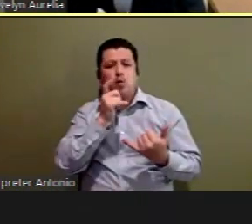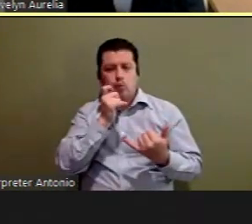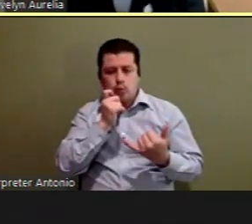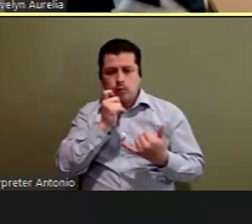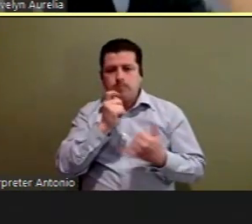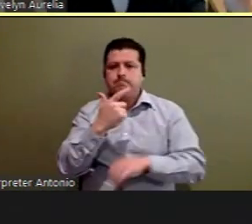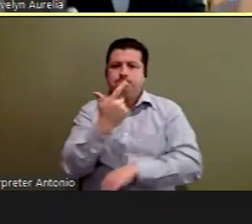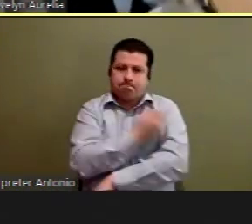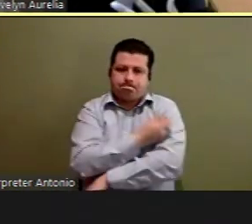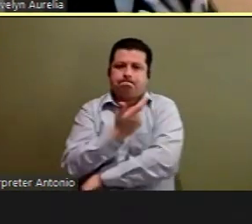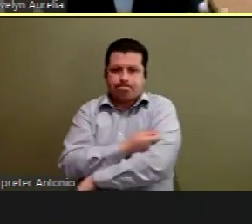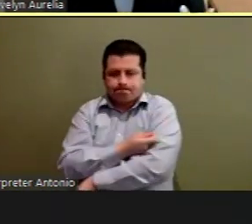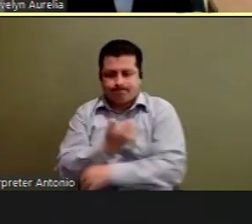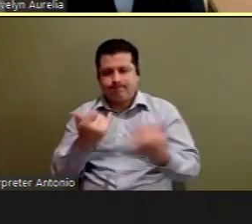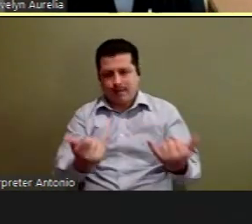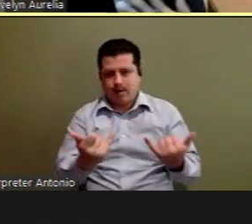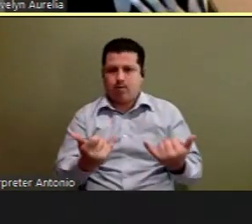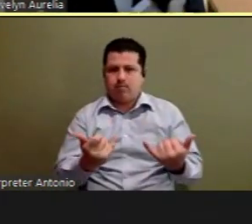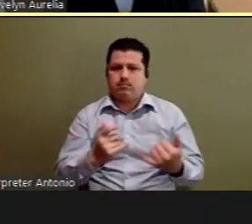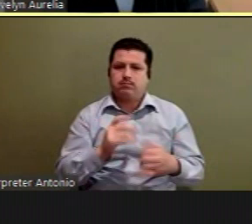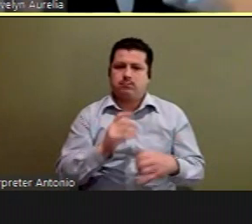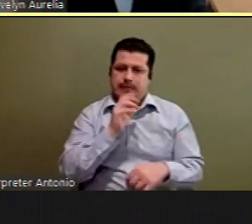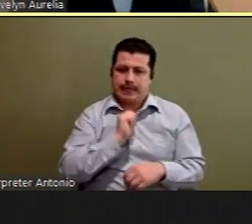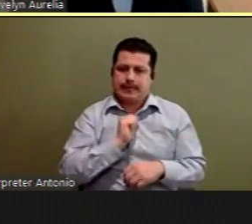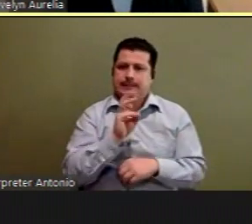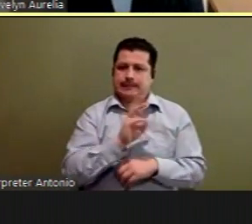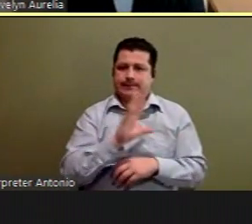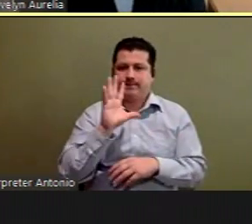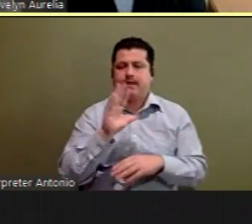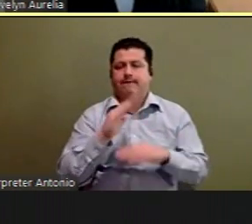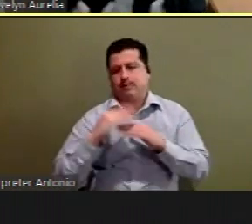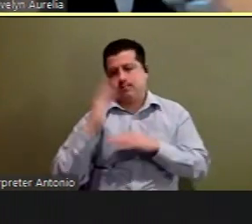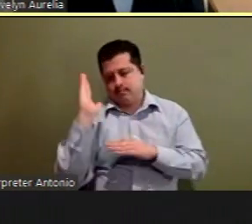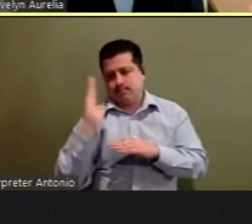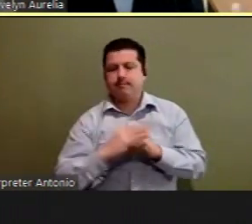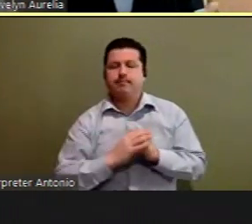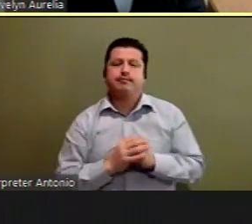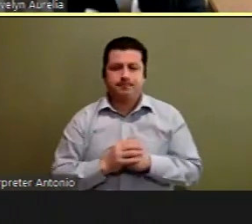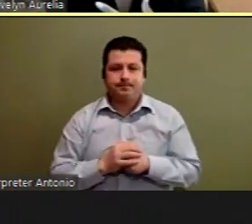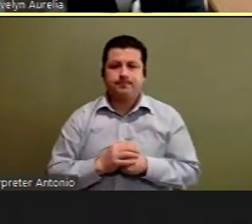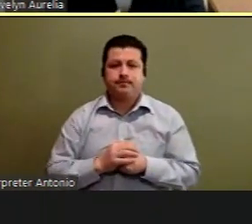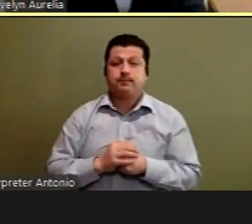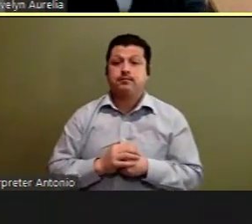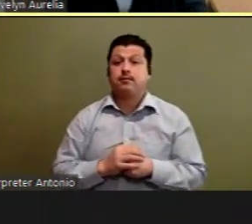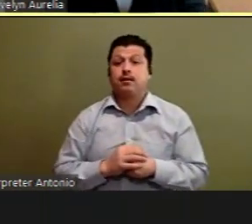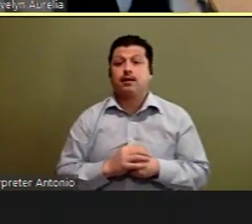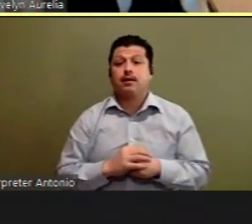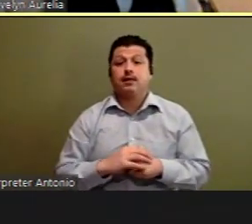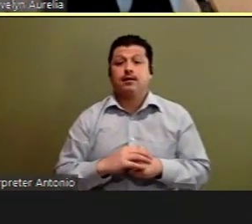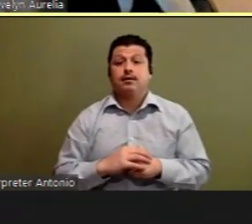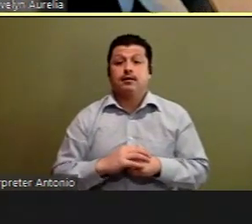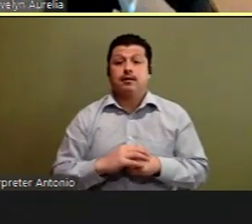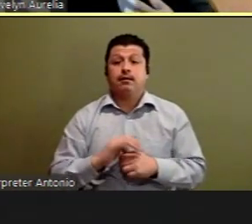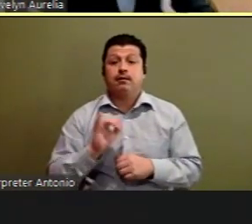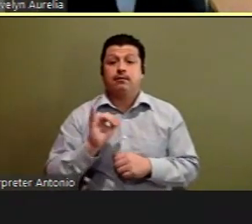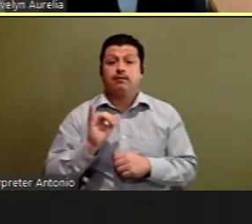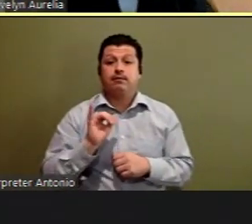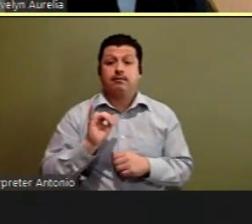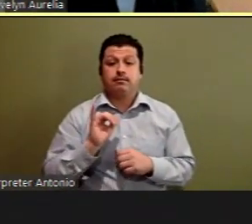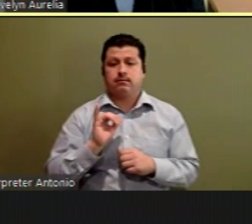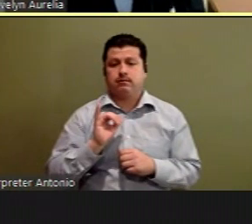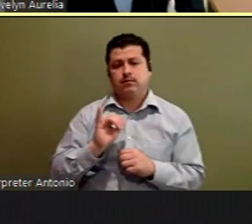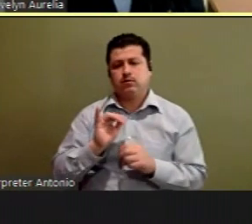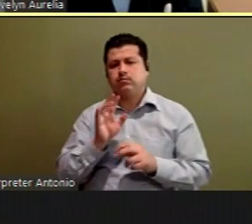65 and over. And in some different health systems, it's not a come once. It's really just looking at the